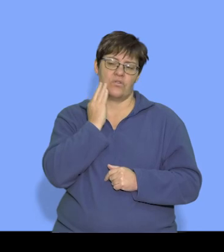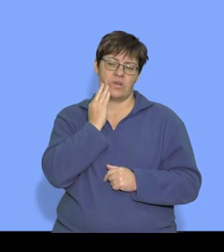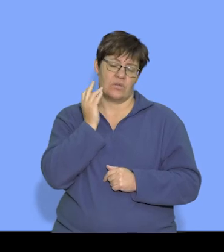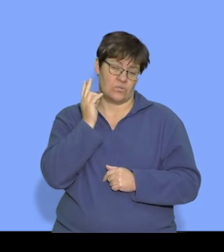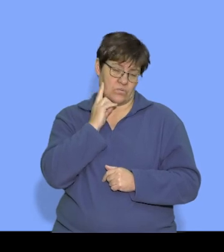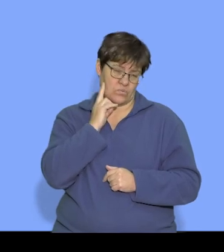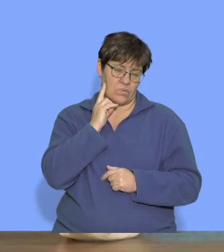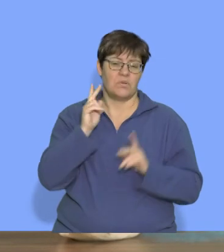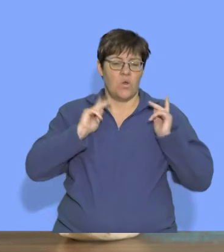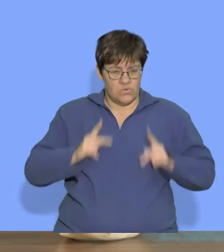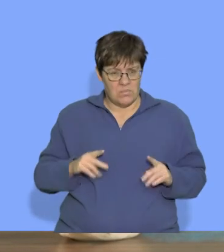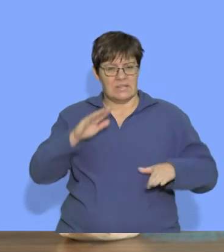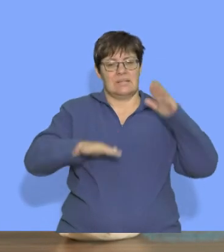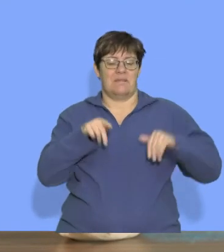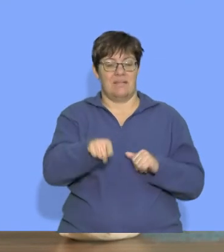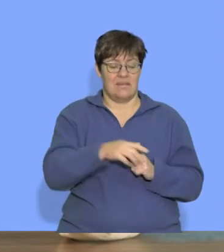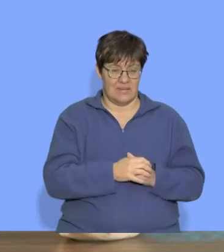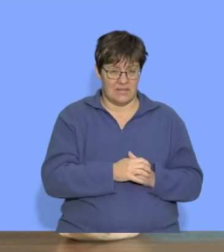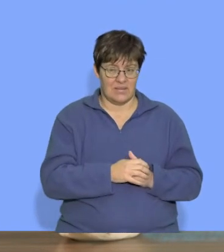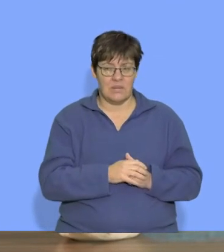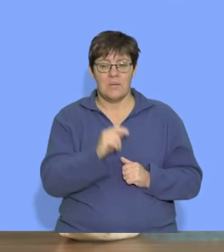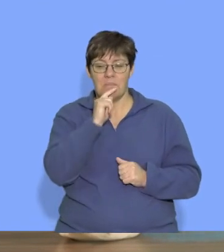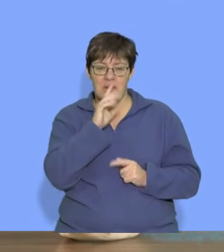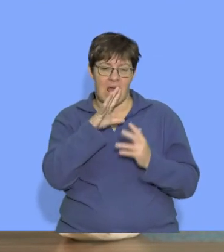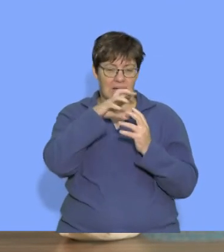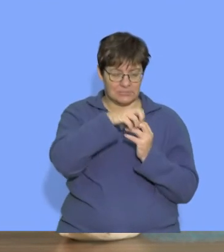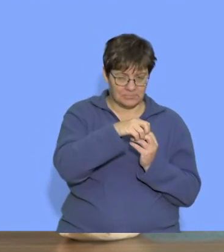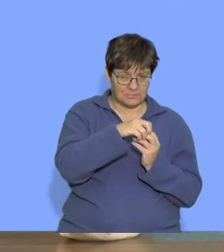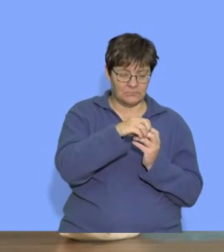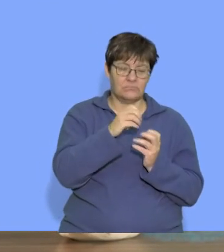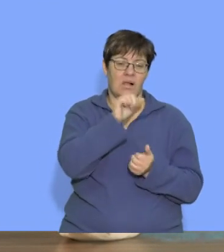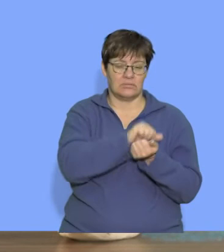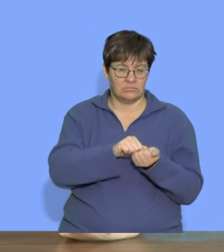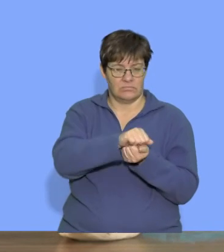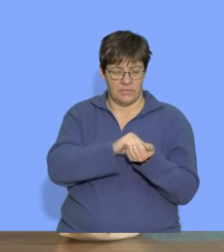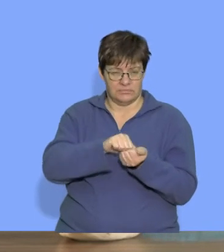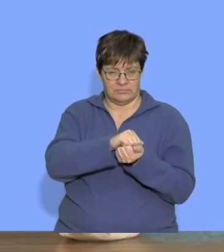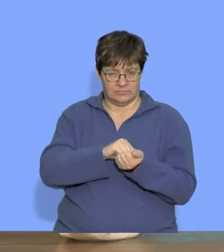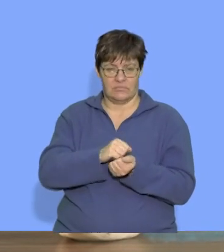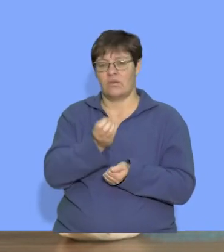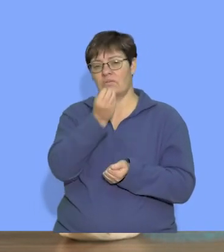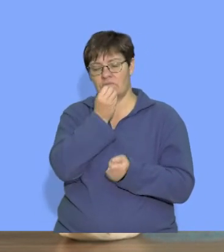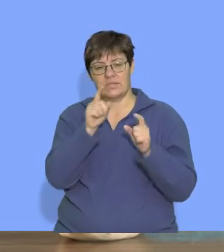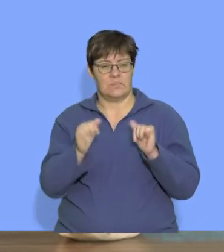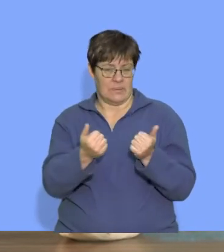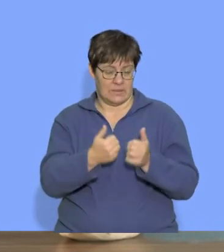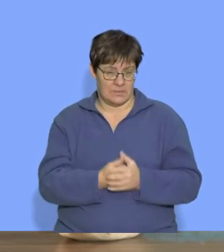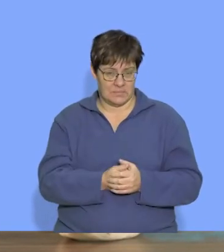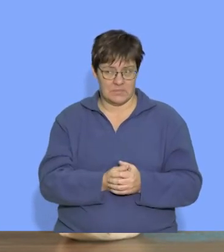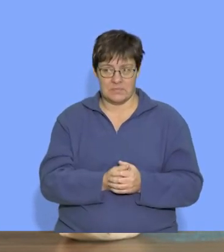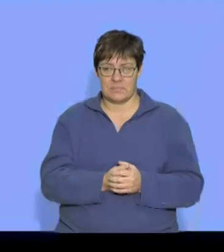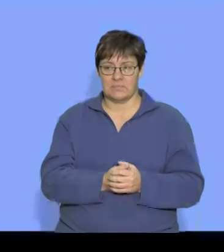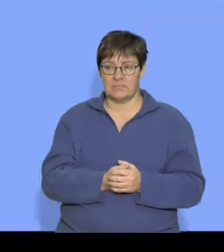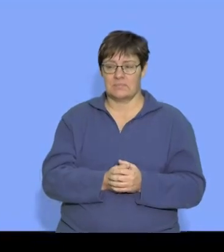have a similar arrangement. Again, that is an adaptation for being able to bite and chew and grind their food quite